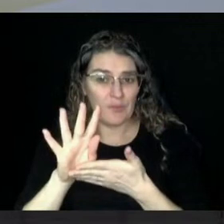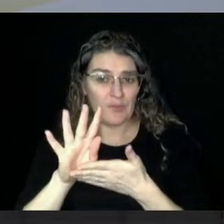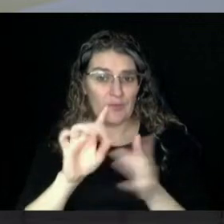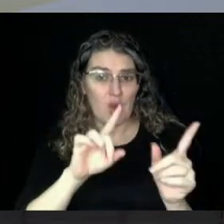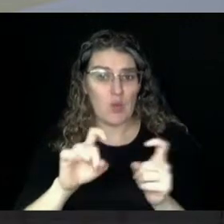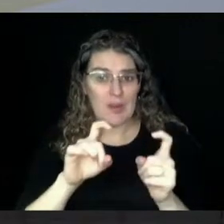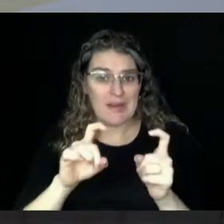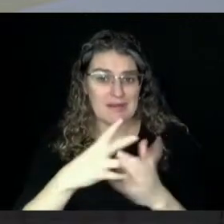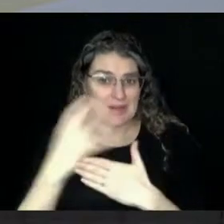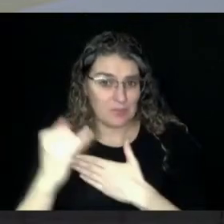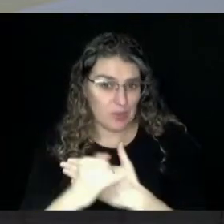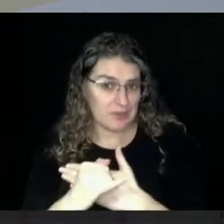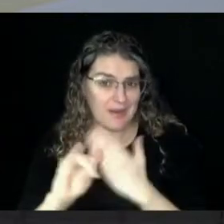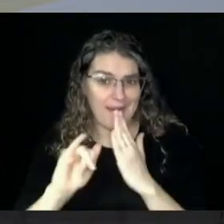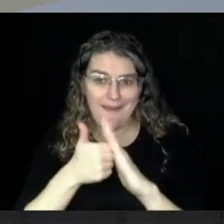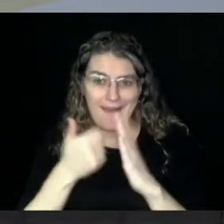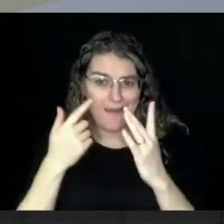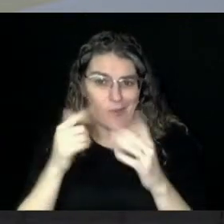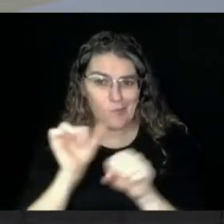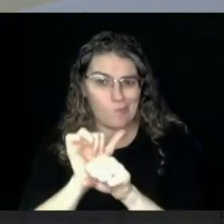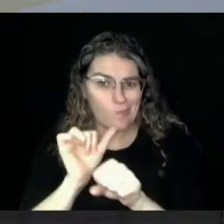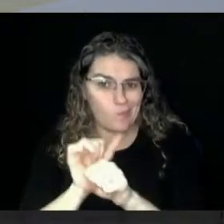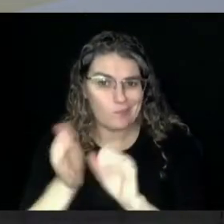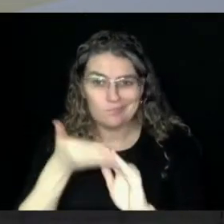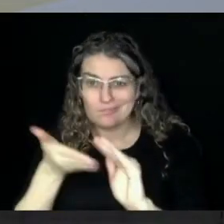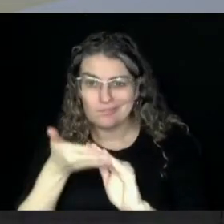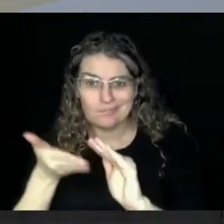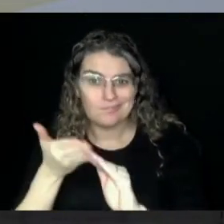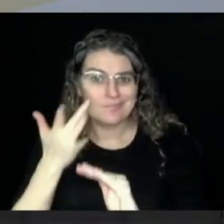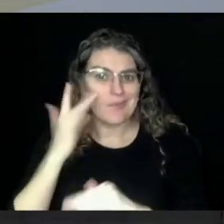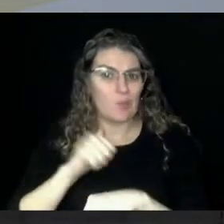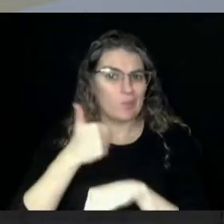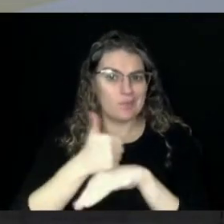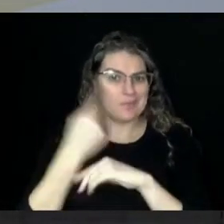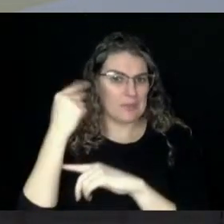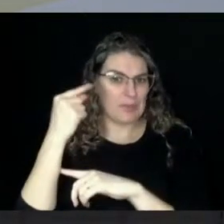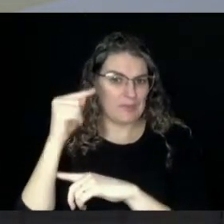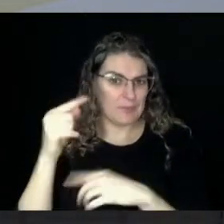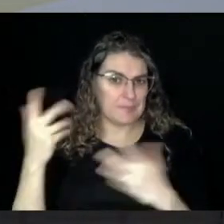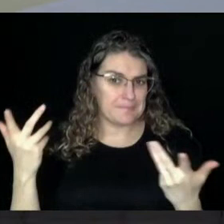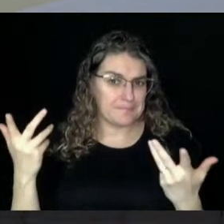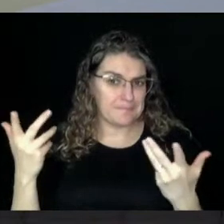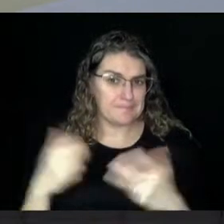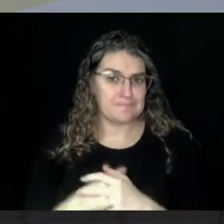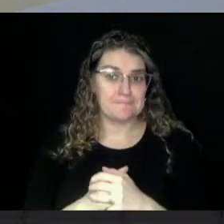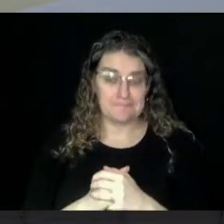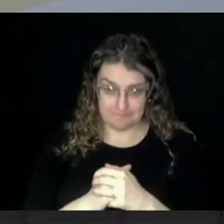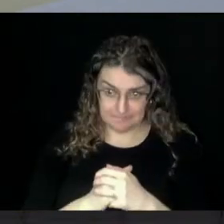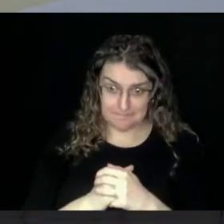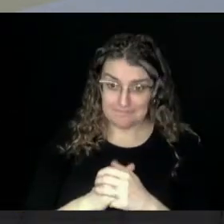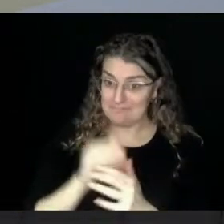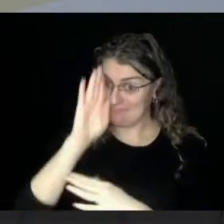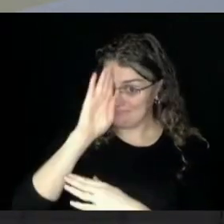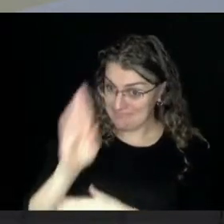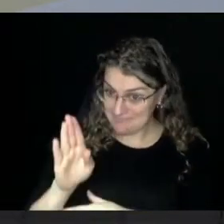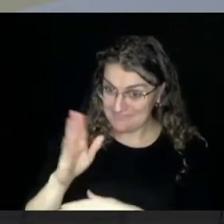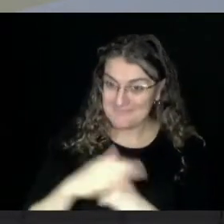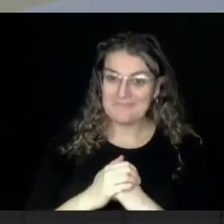how exactly it's going to work, and why this type of project was necessary. Okay. Hi. I